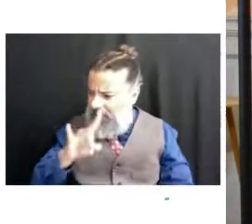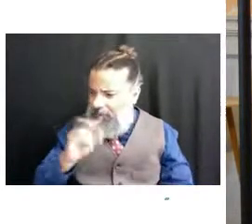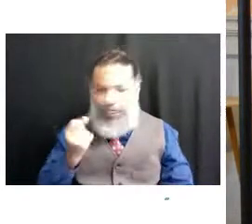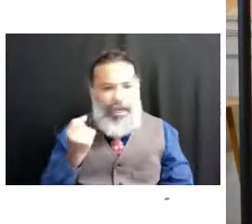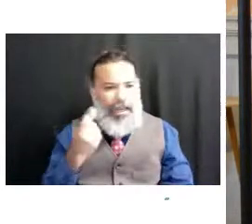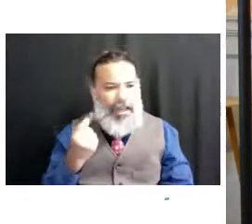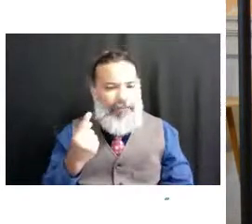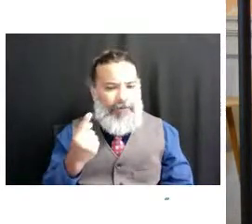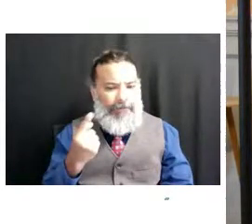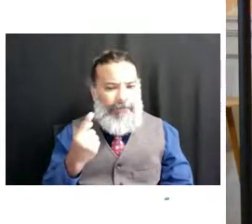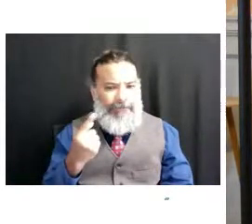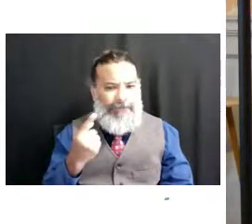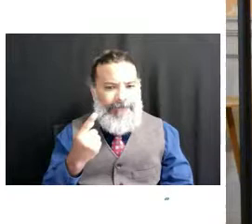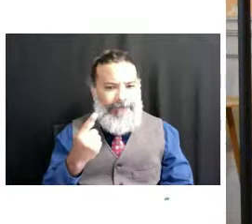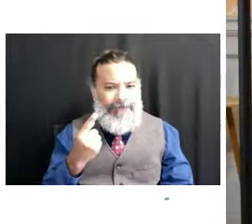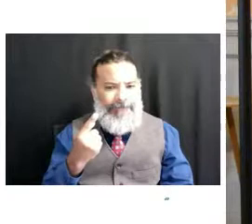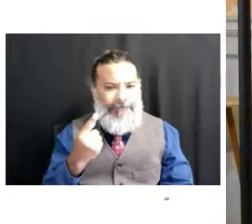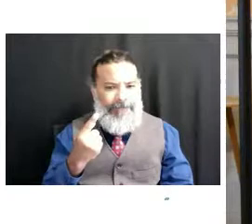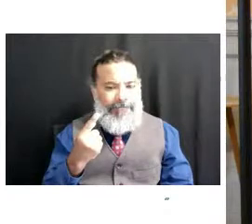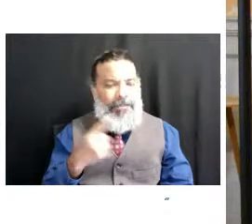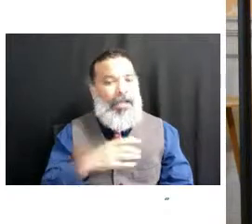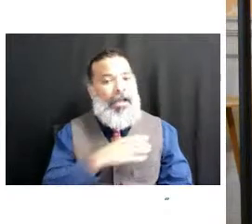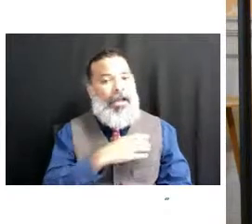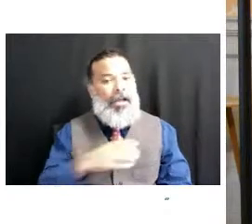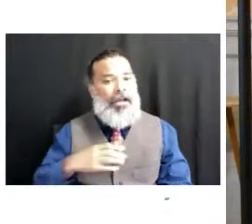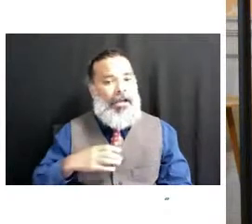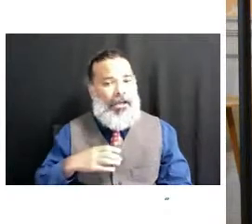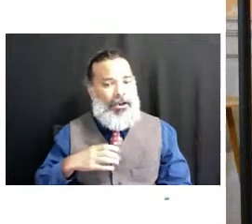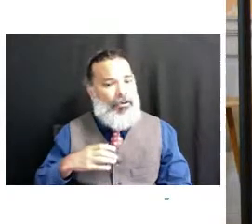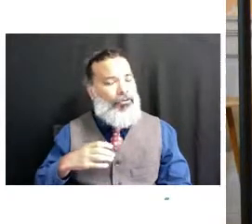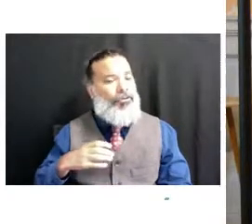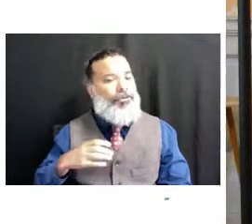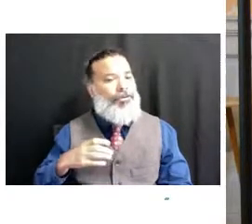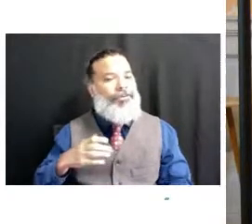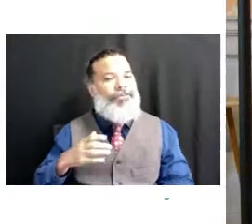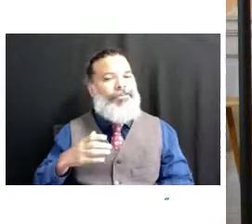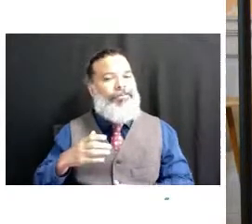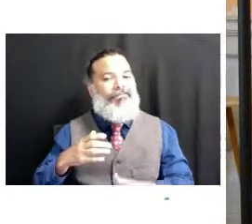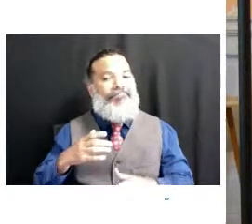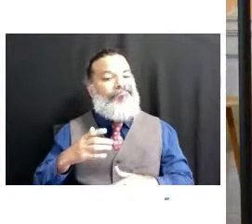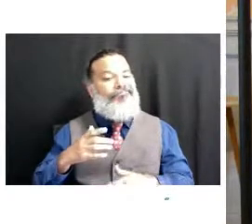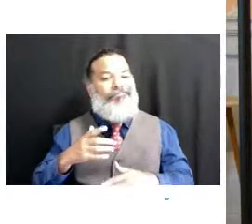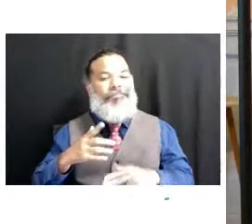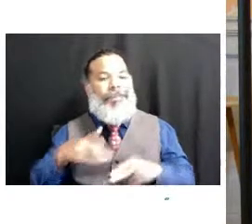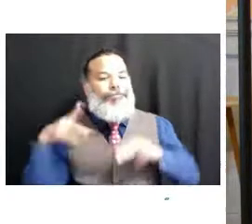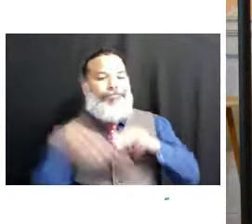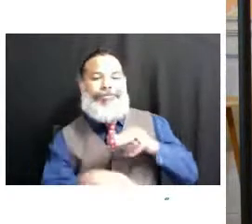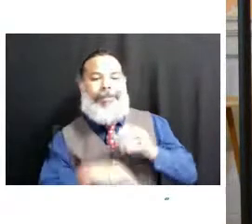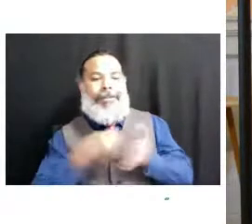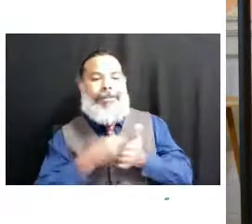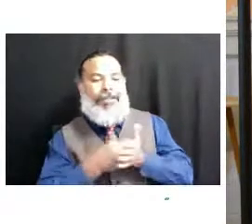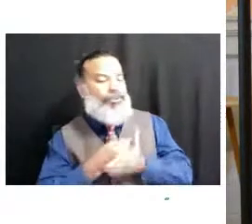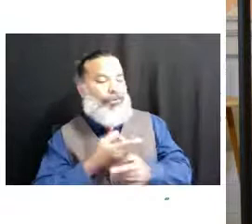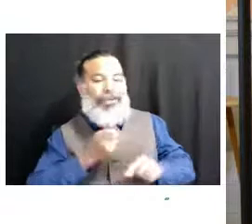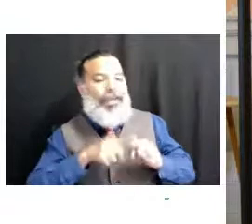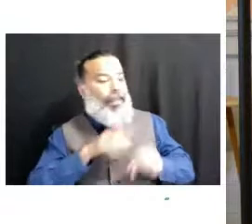1811, Congress has cut off Latrobe's money. He's no longer the